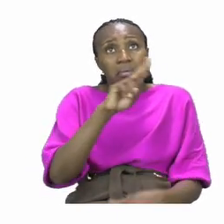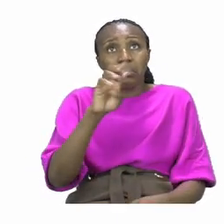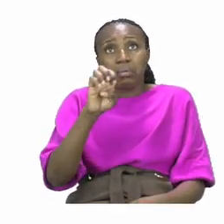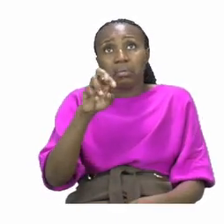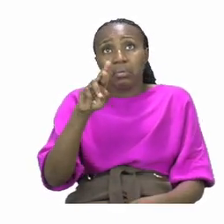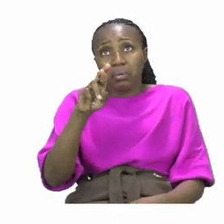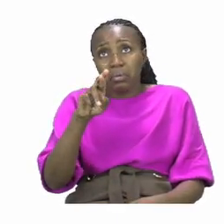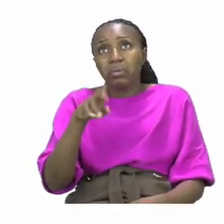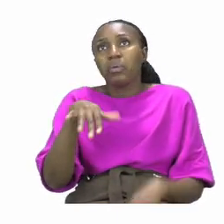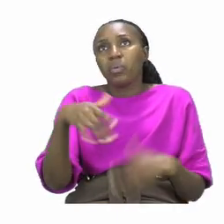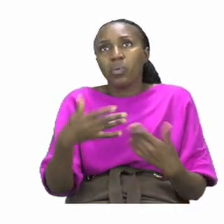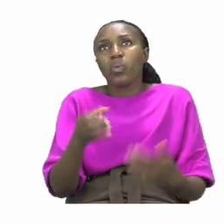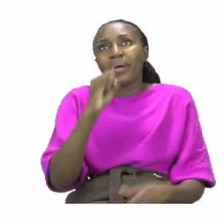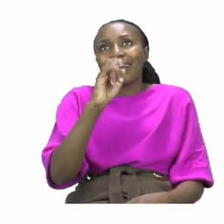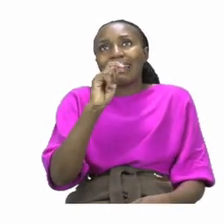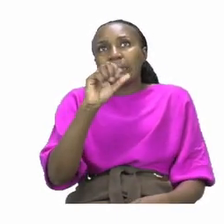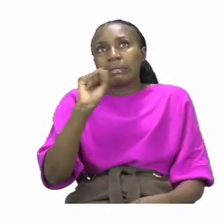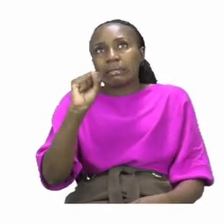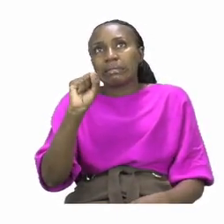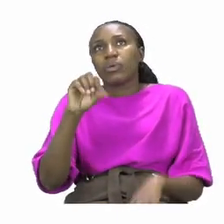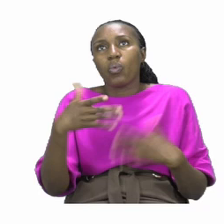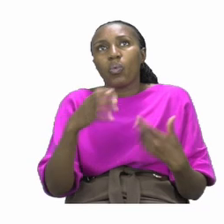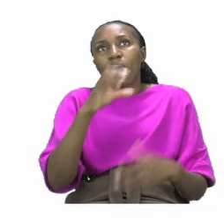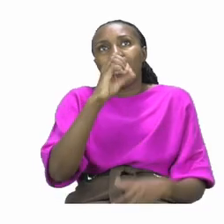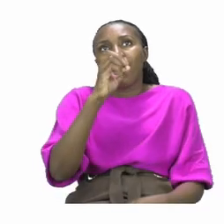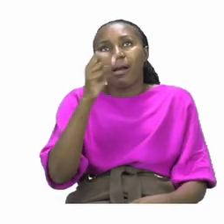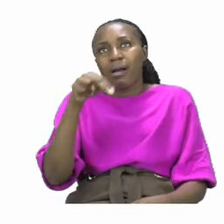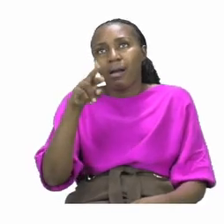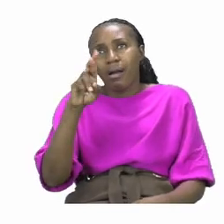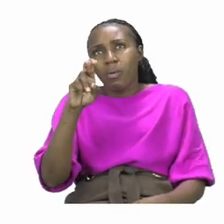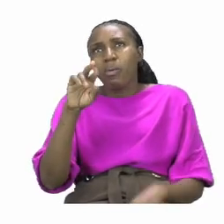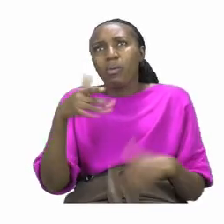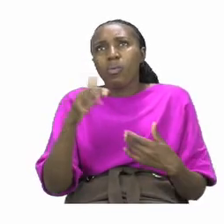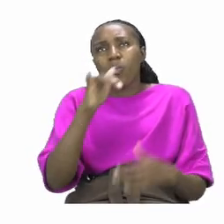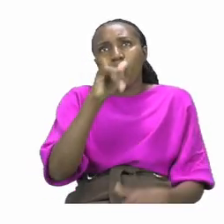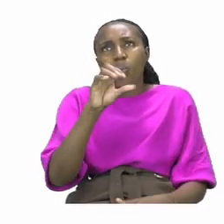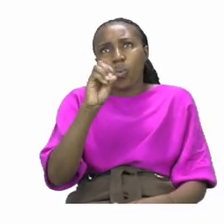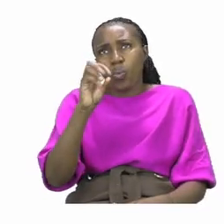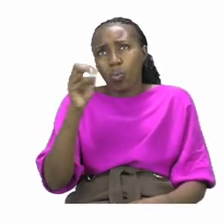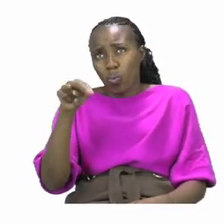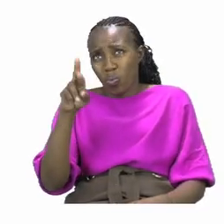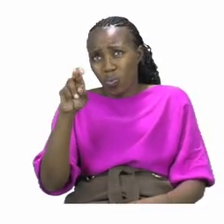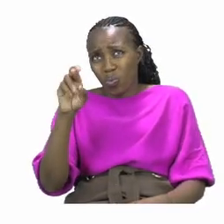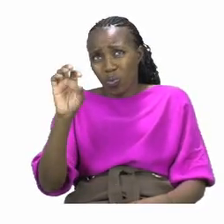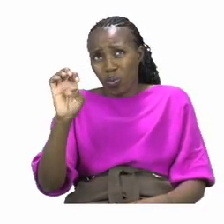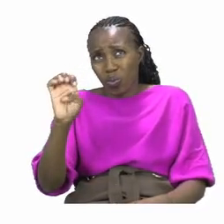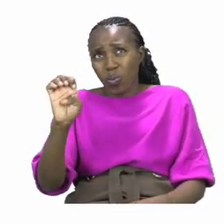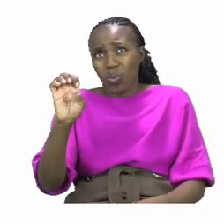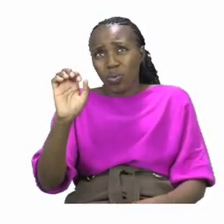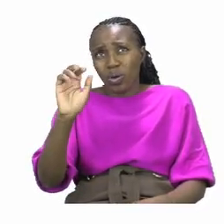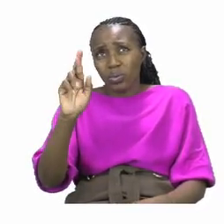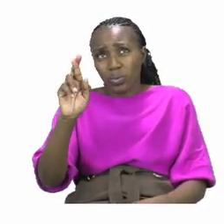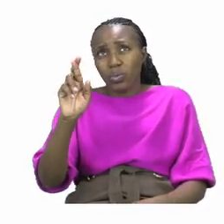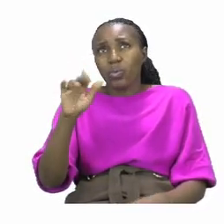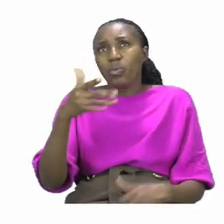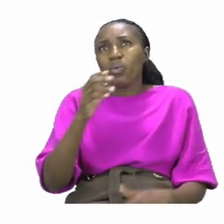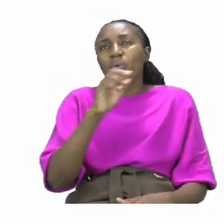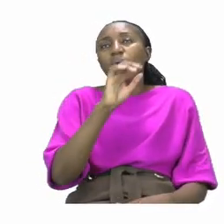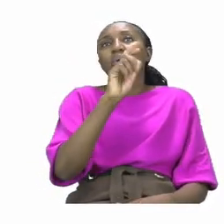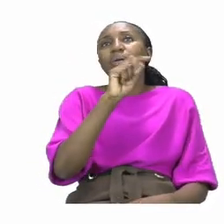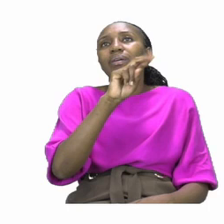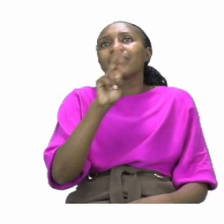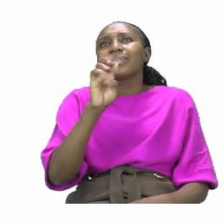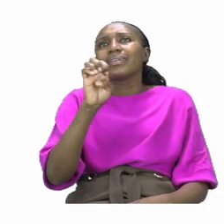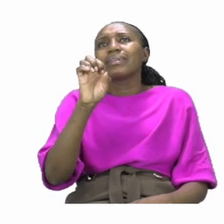puzzle. Number 1 says, I'm painting dash